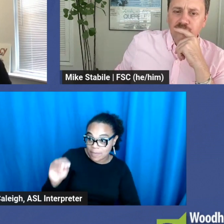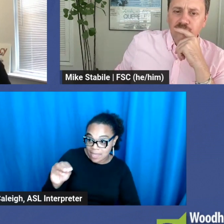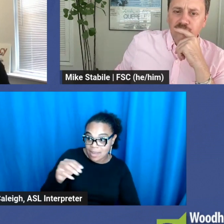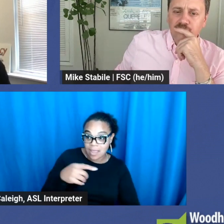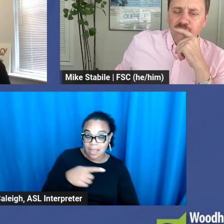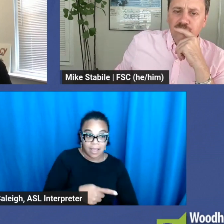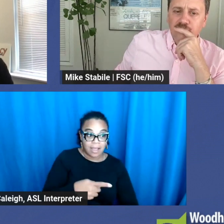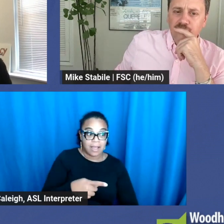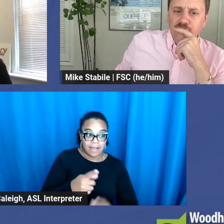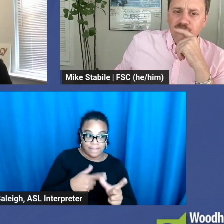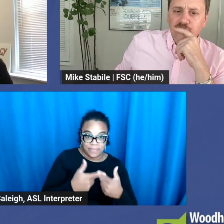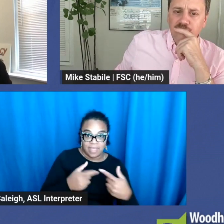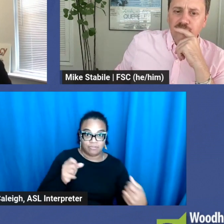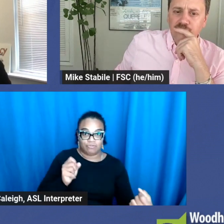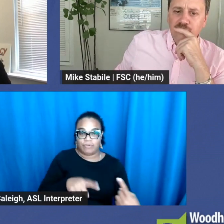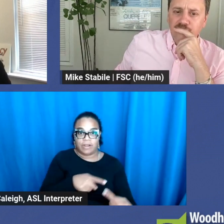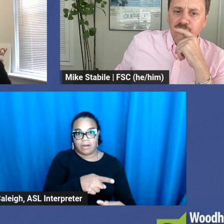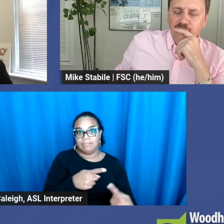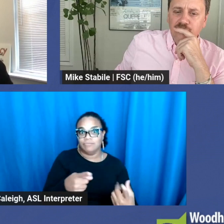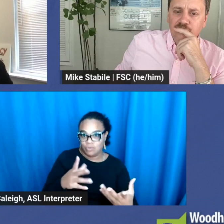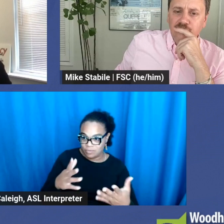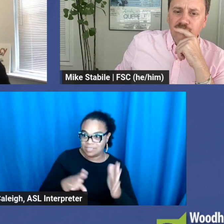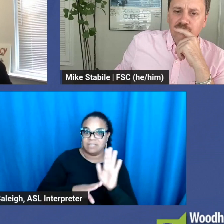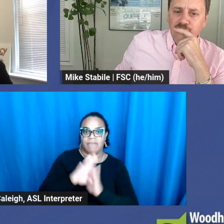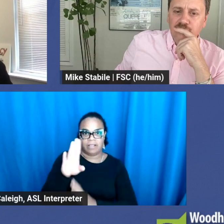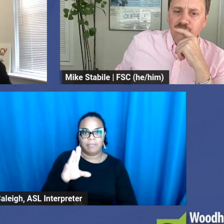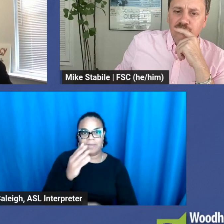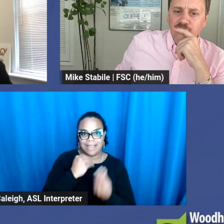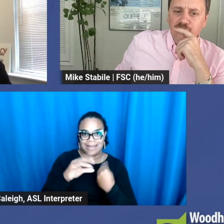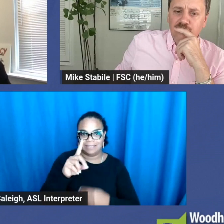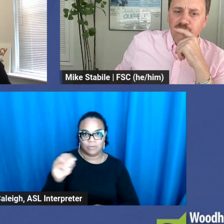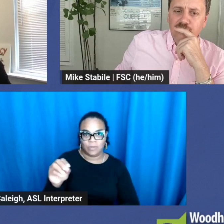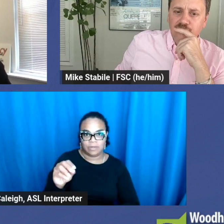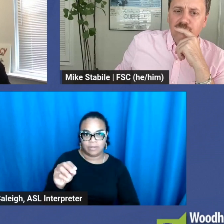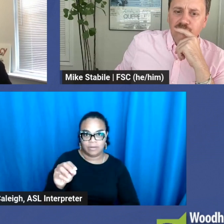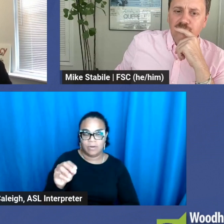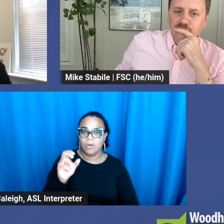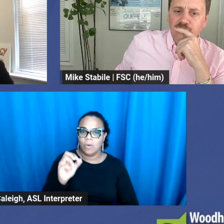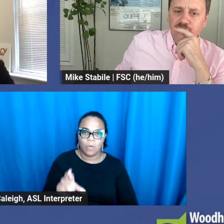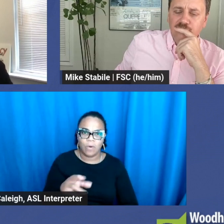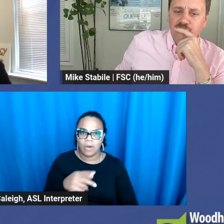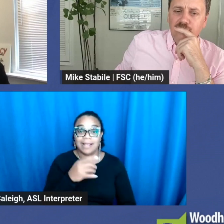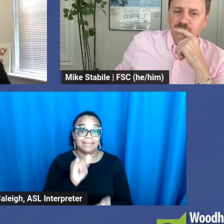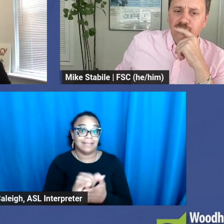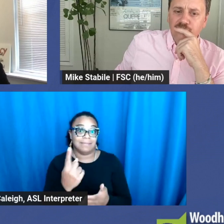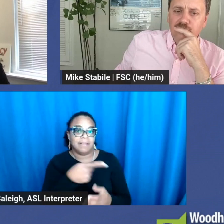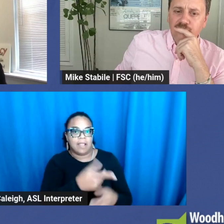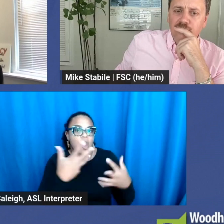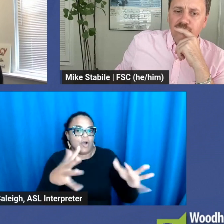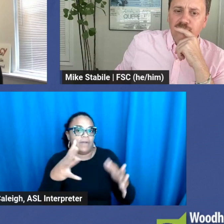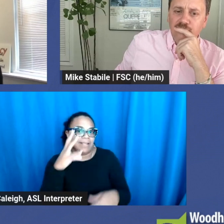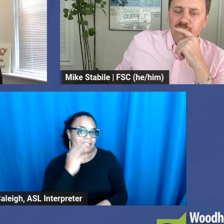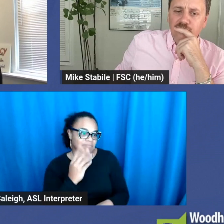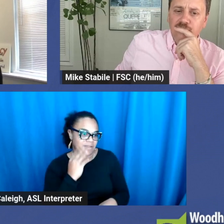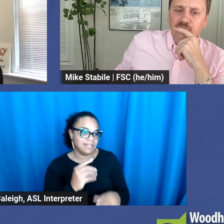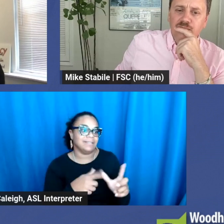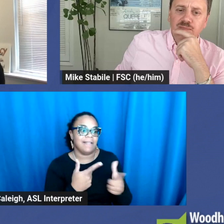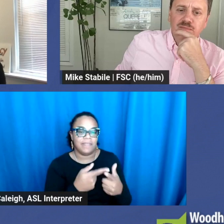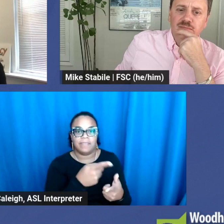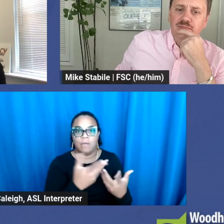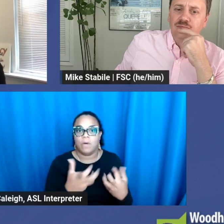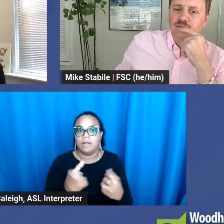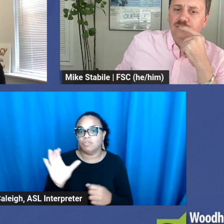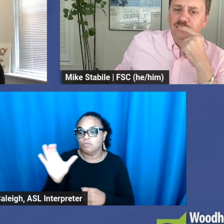then triggered into having one, versus they're seeing that content because it's something they're already experiencing and they're reaching out, whether it's